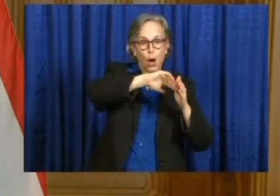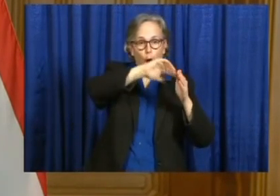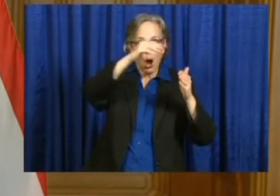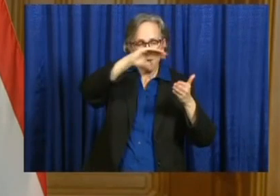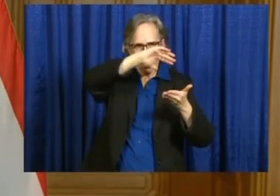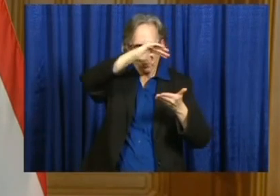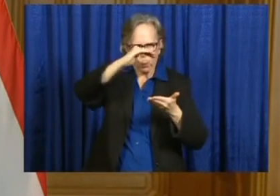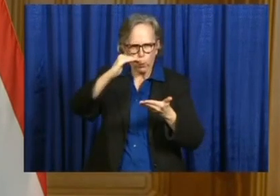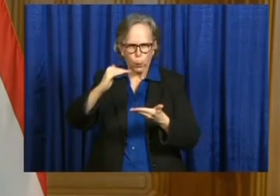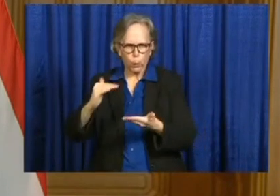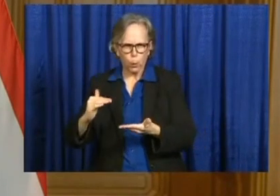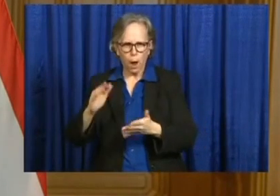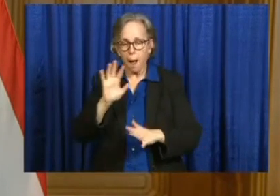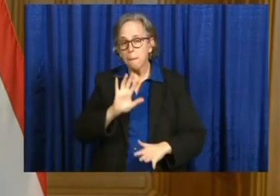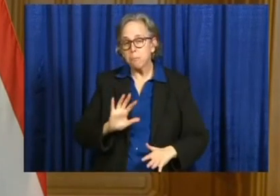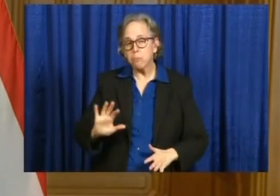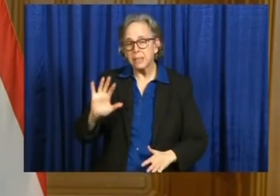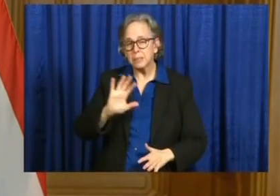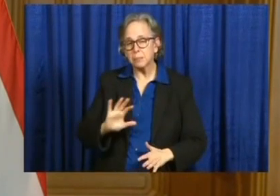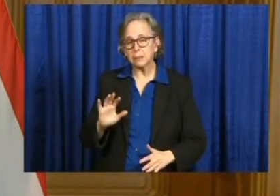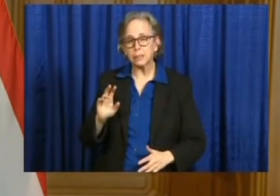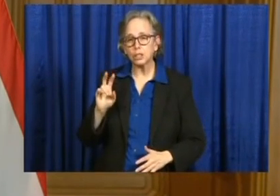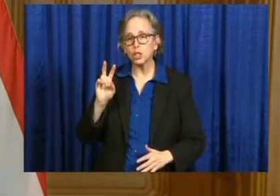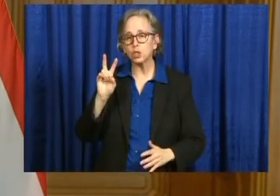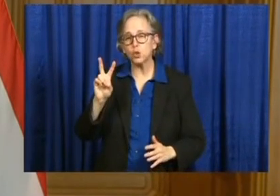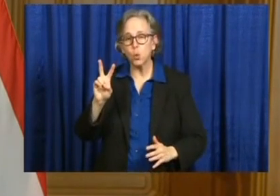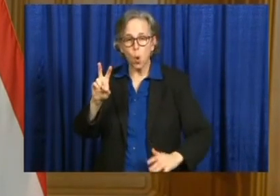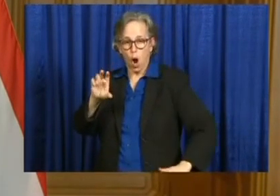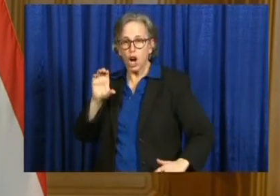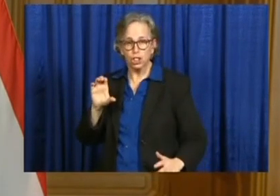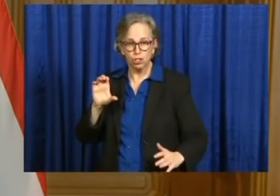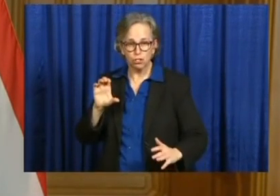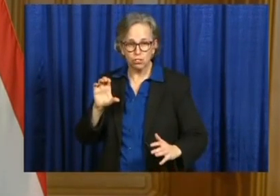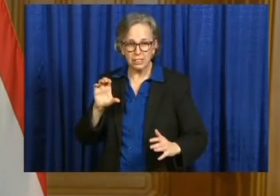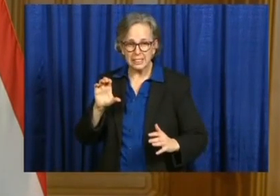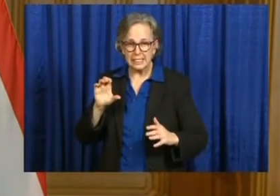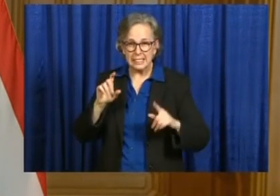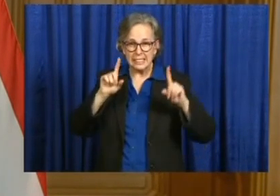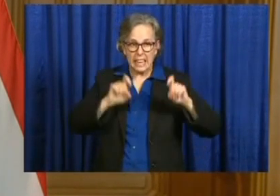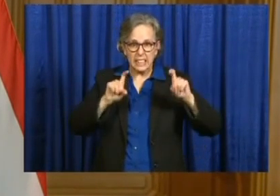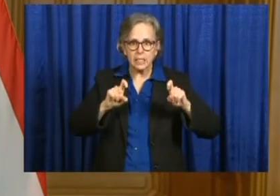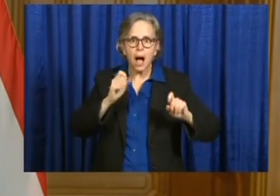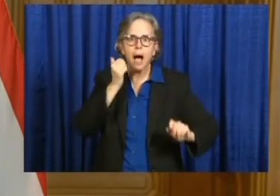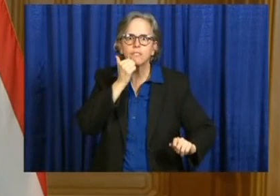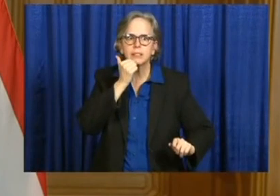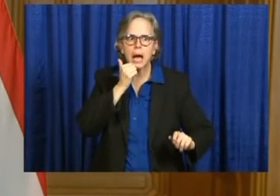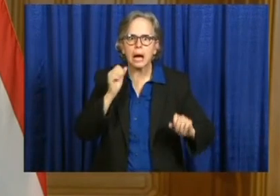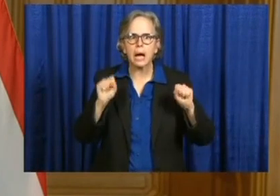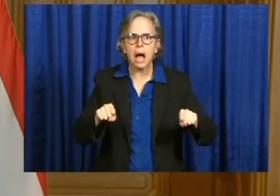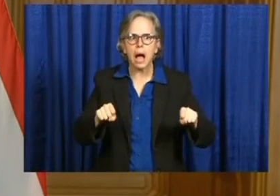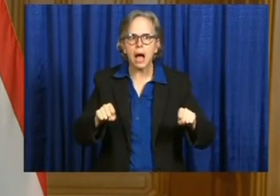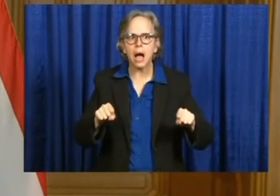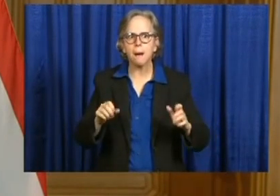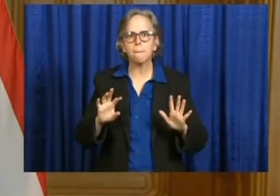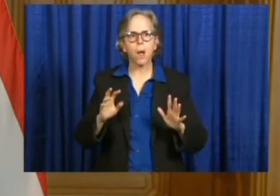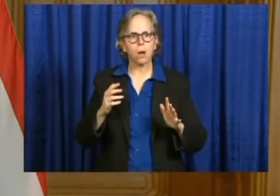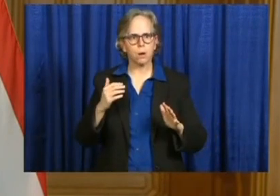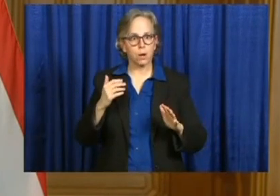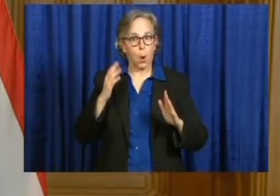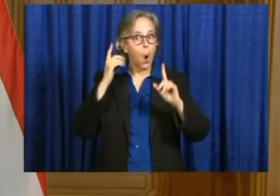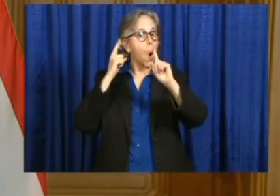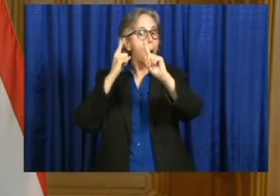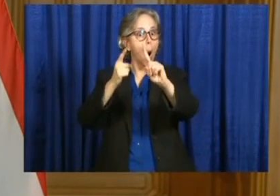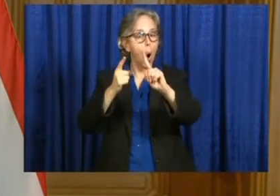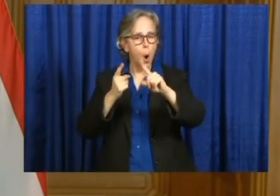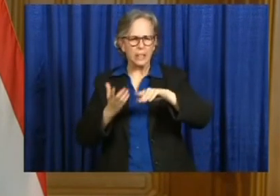tests per day. However, when the infrastructure is fully built out over the next few days, the goal is to process